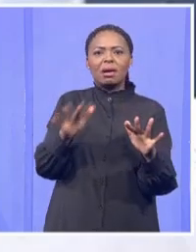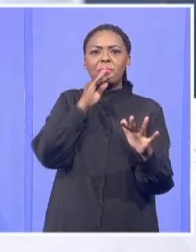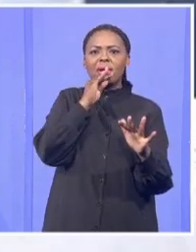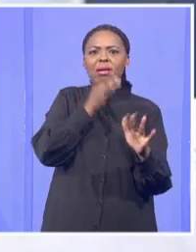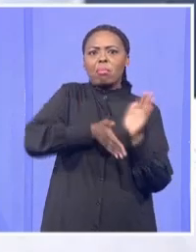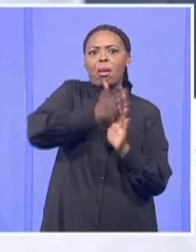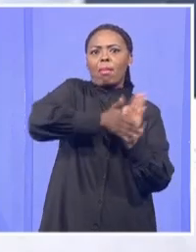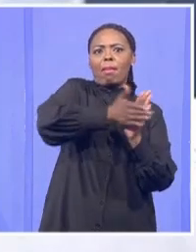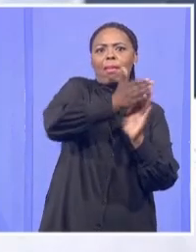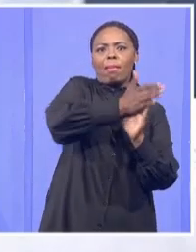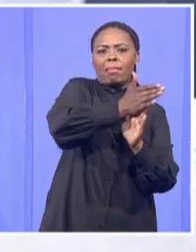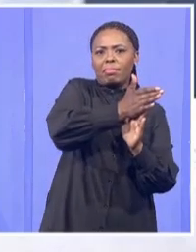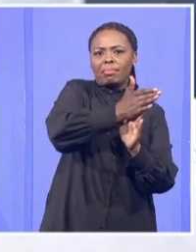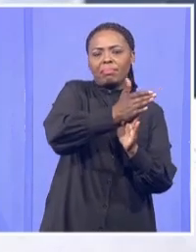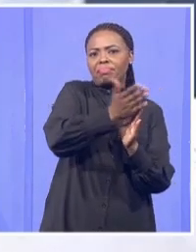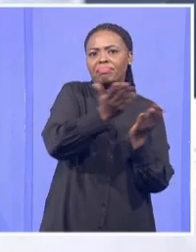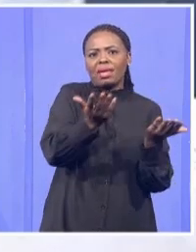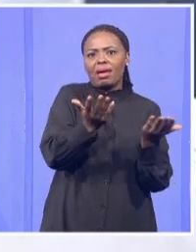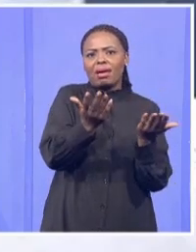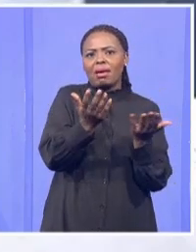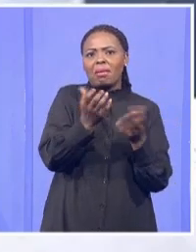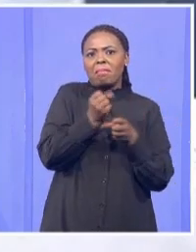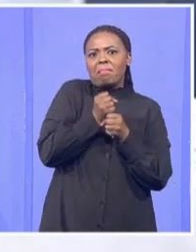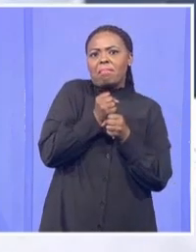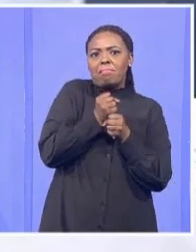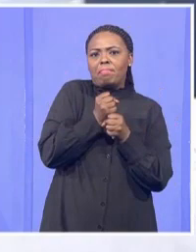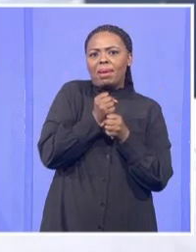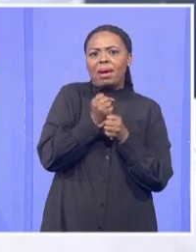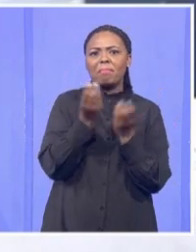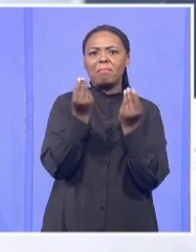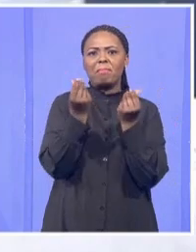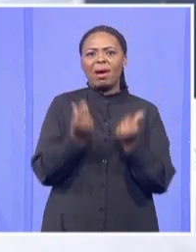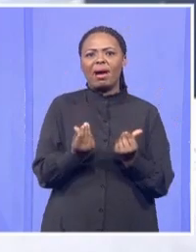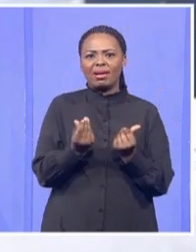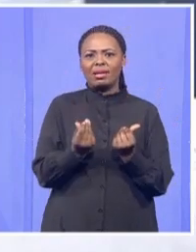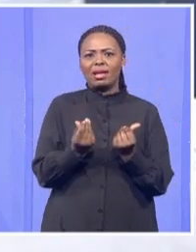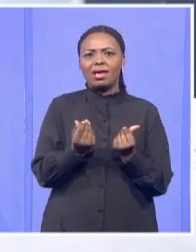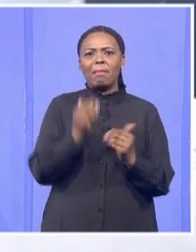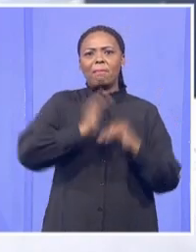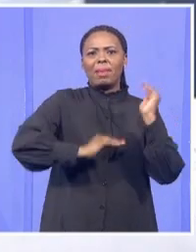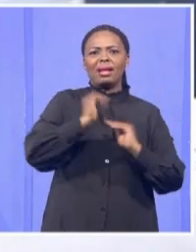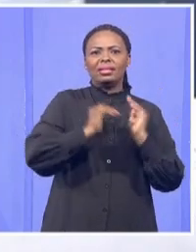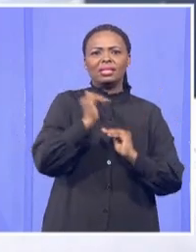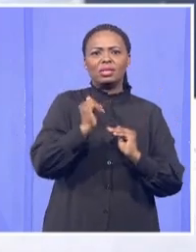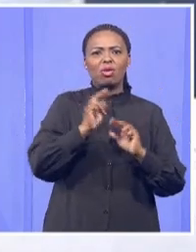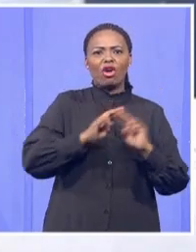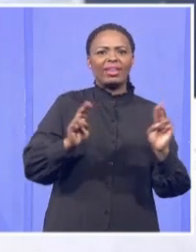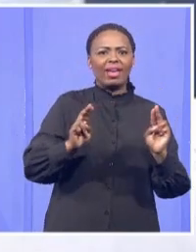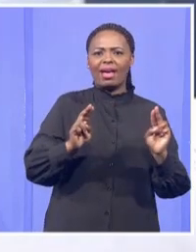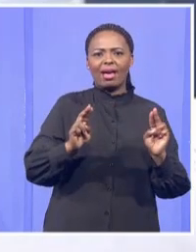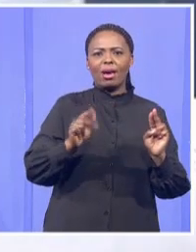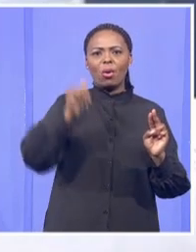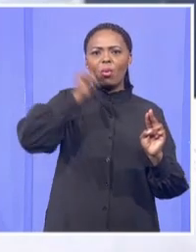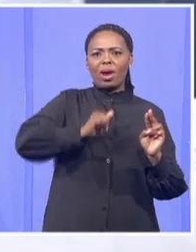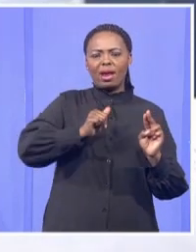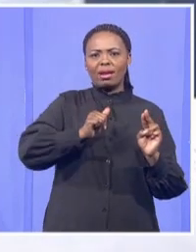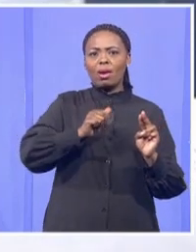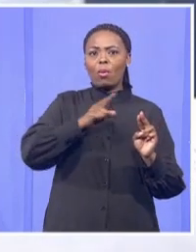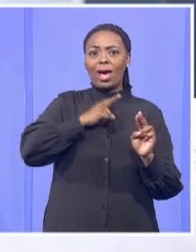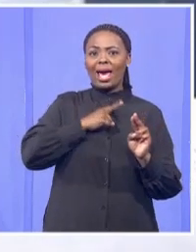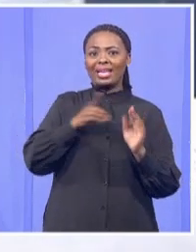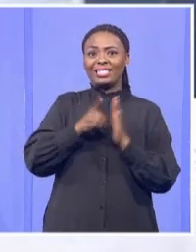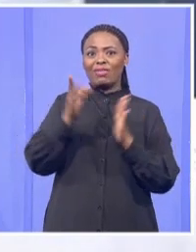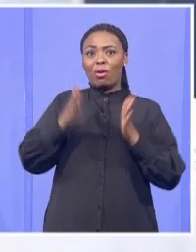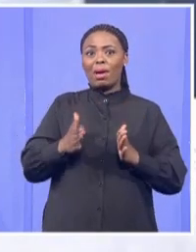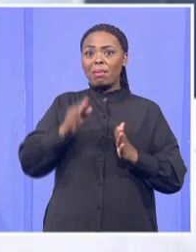hold a budget and not build when we need to build a school because the developer has not received funding.